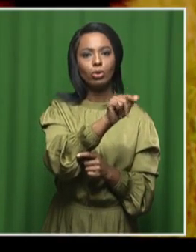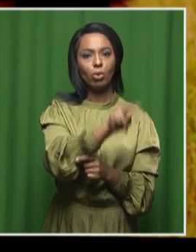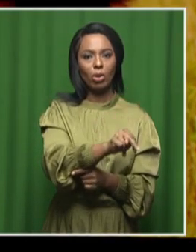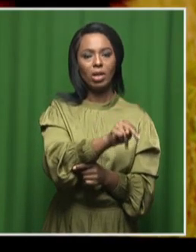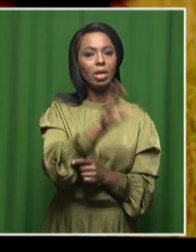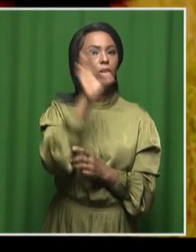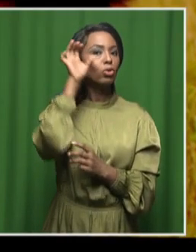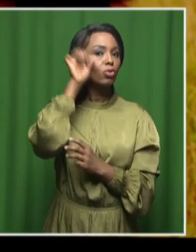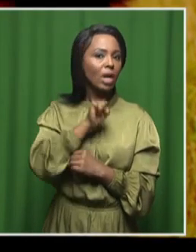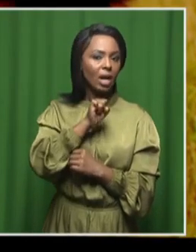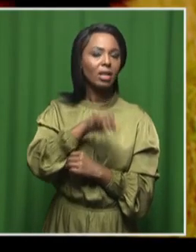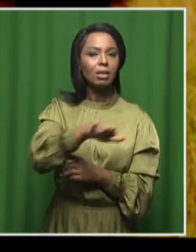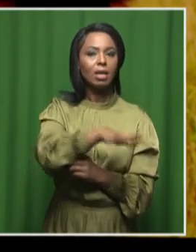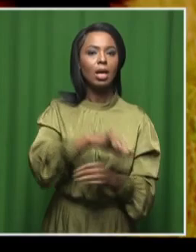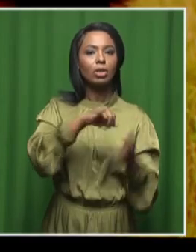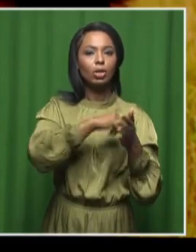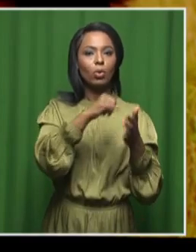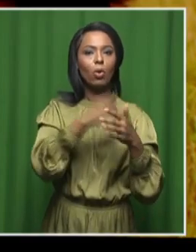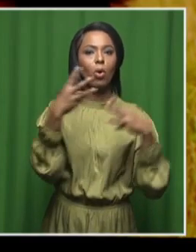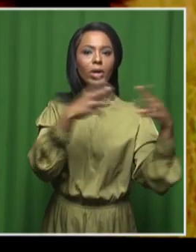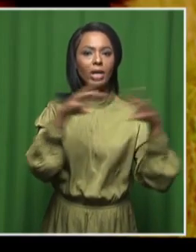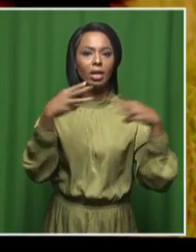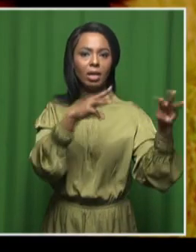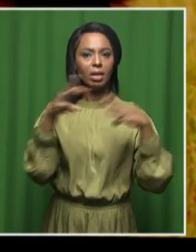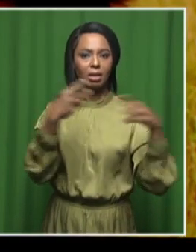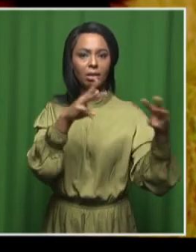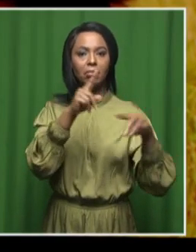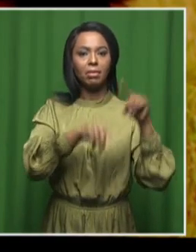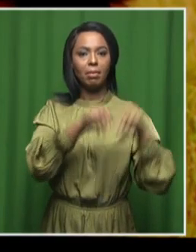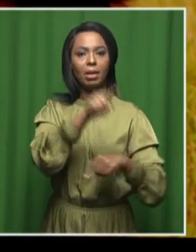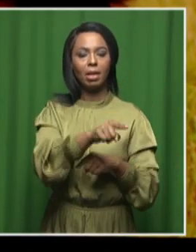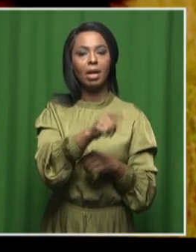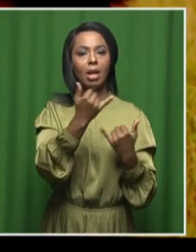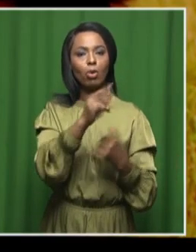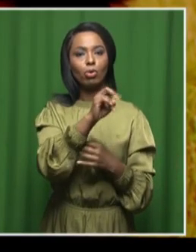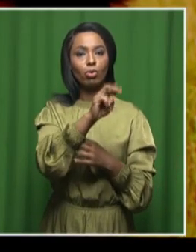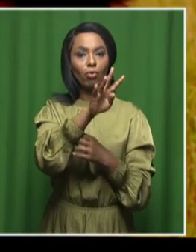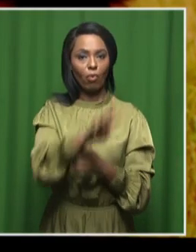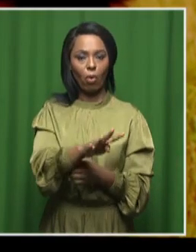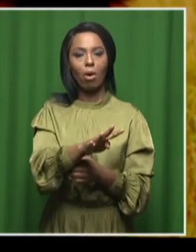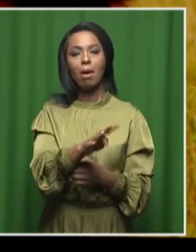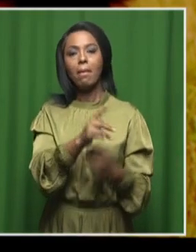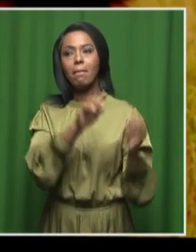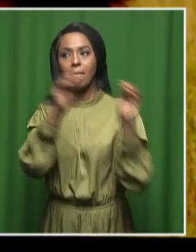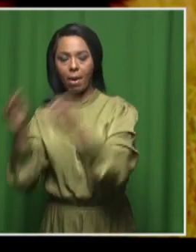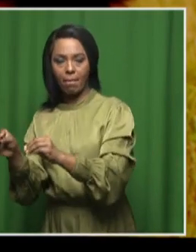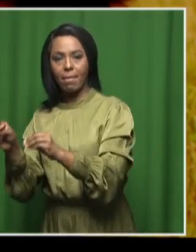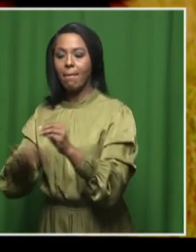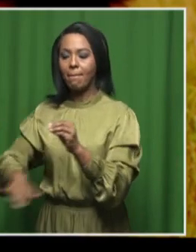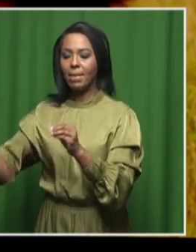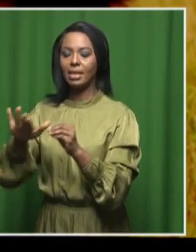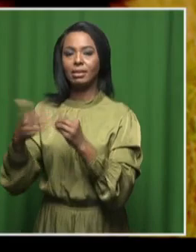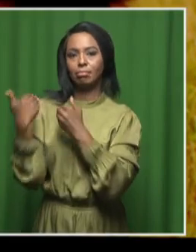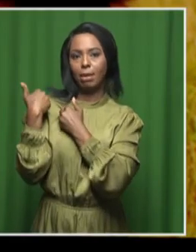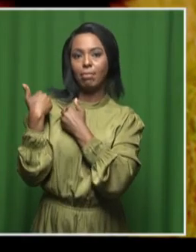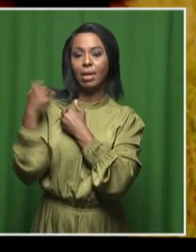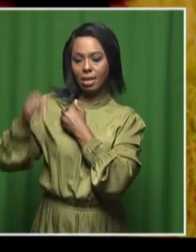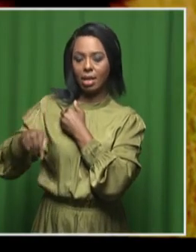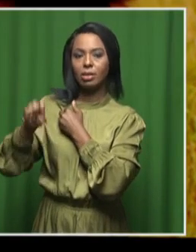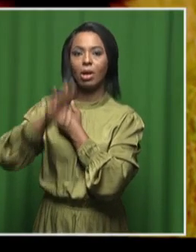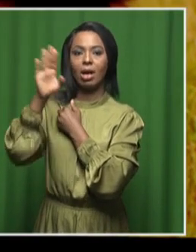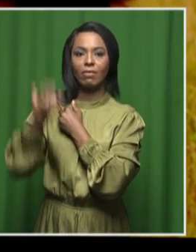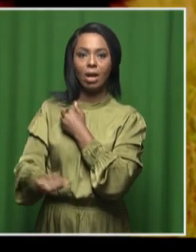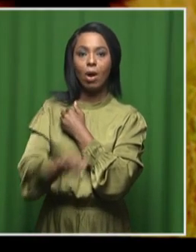January 2024. Now they're coming to South Africa to a species-appropriate and safe place. They were among the